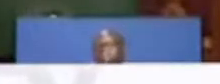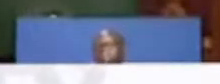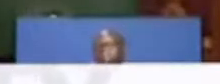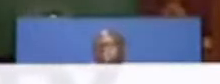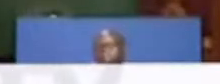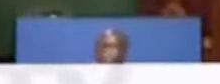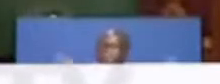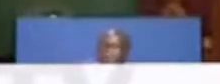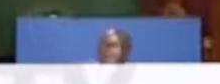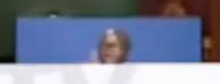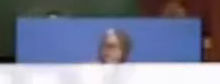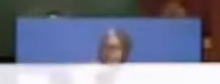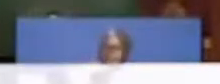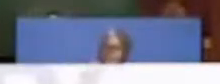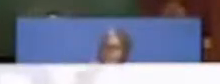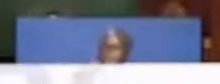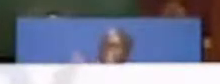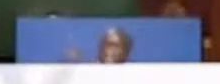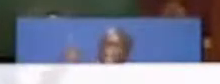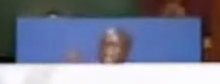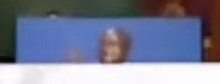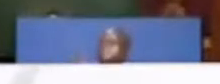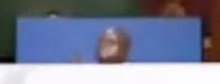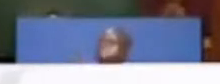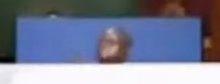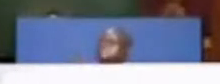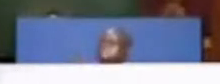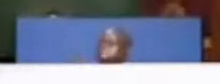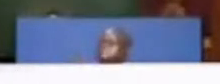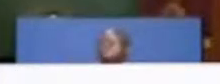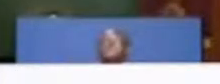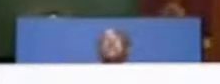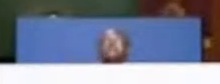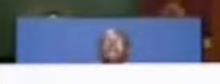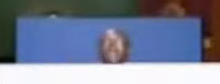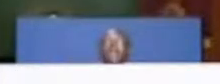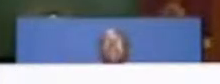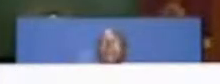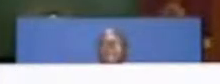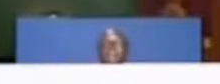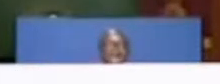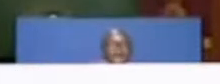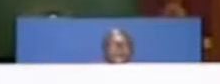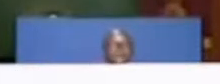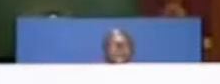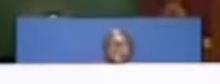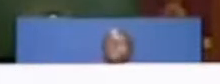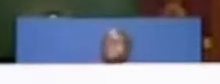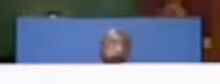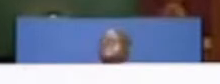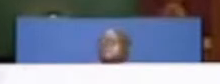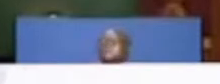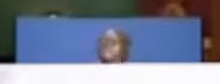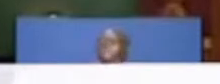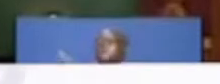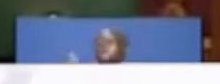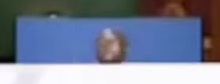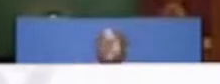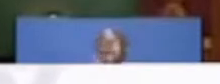collapsed, Kenya's tuna was extracted by other countries and resold in foreign